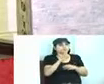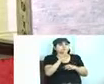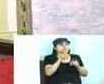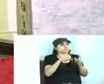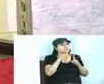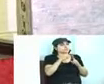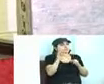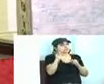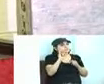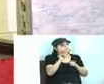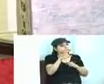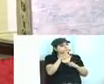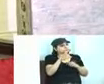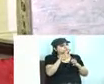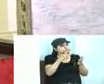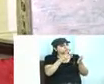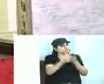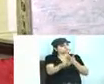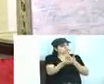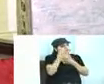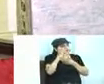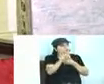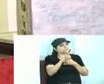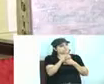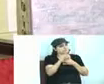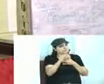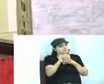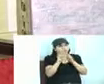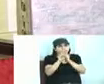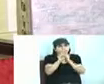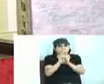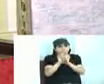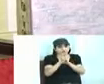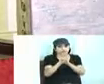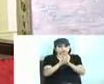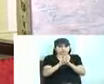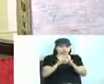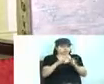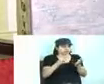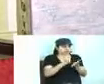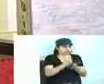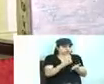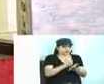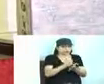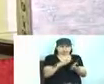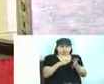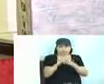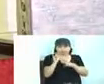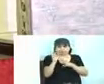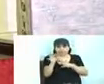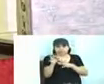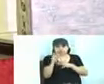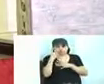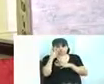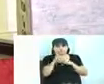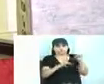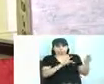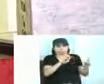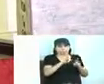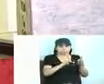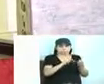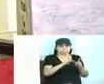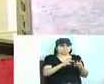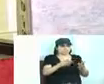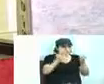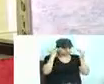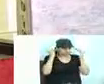for funerals, and he's got life insurance policies that can help you to pay that off so that your loved ones don't get